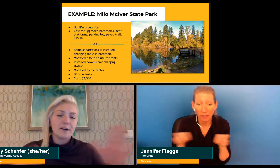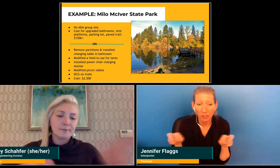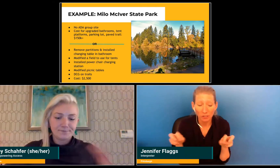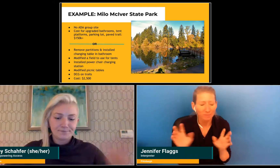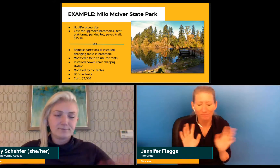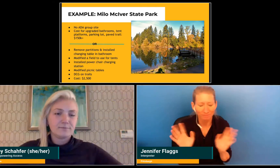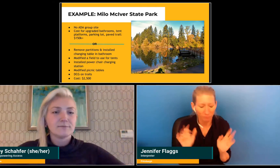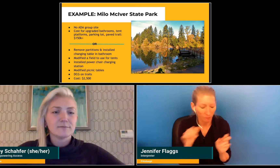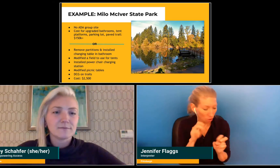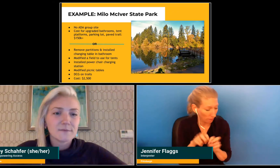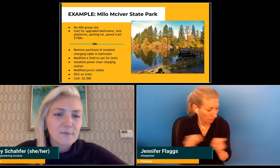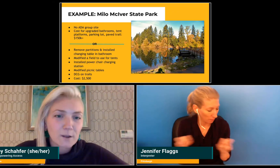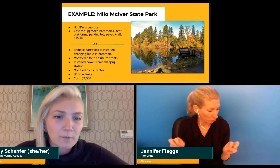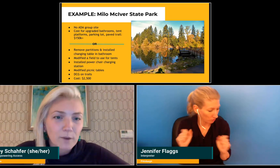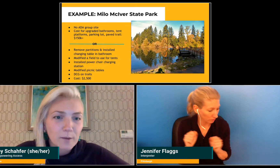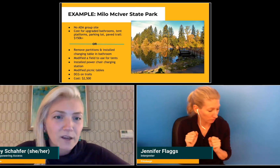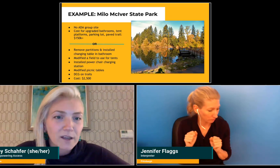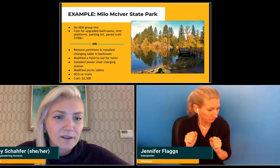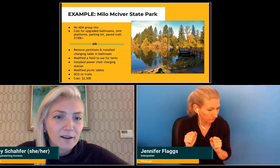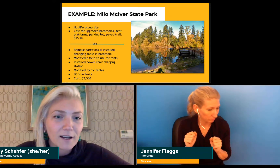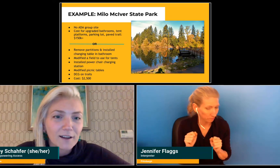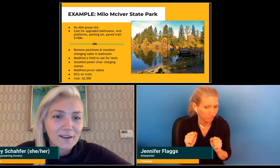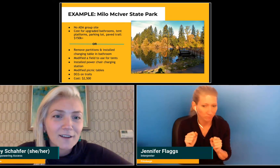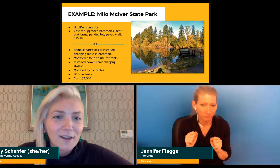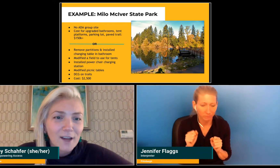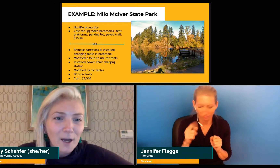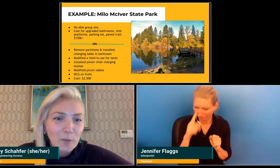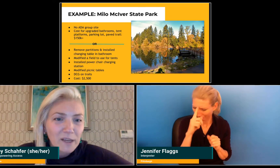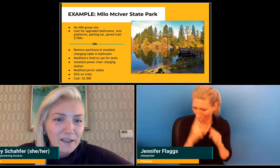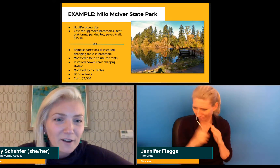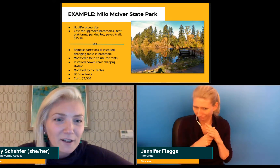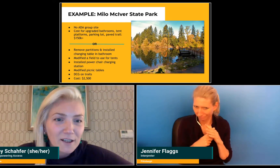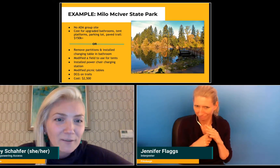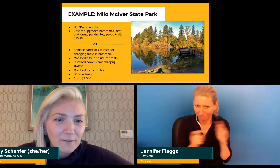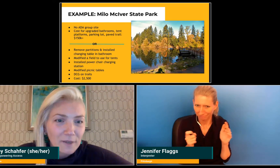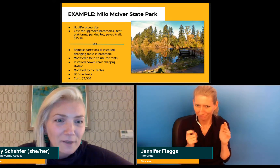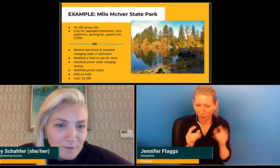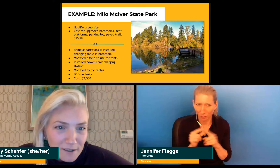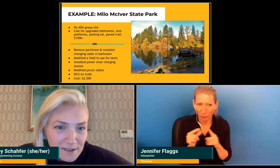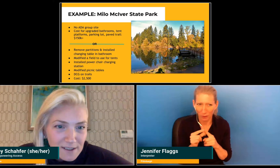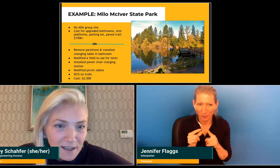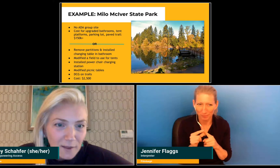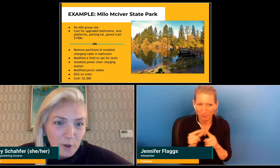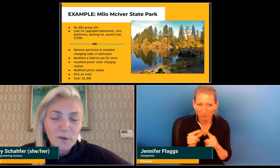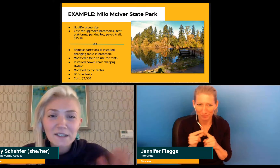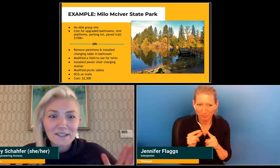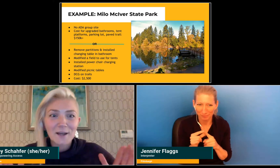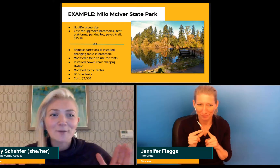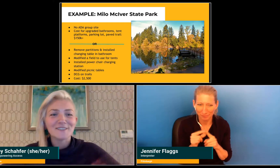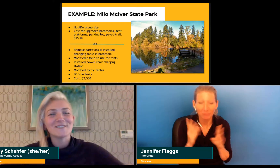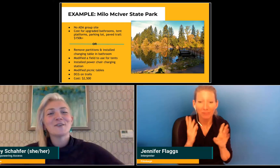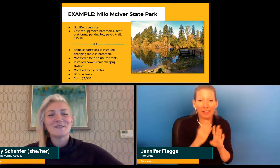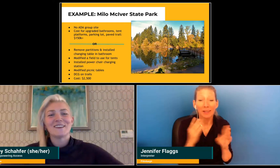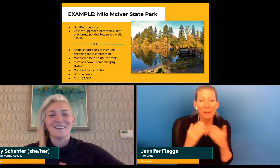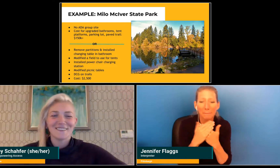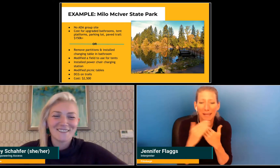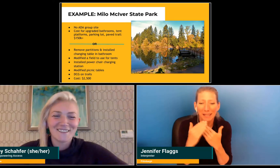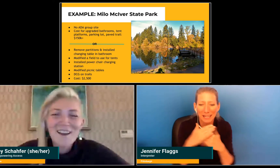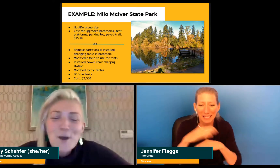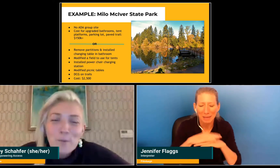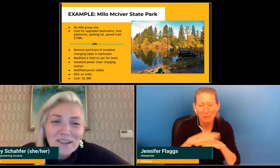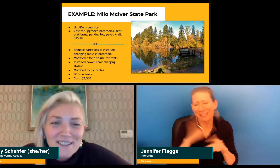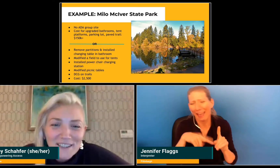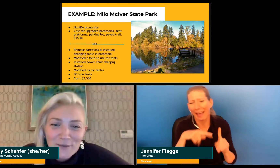but the why am I'm blanking on it. Where does it say in there? The picnic tables, those